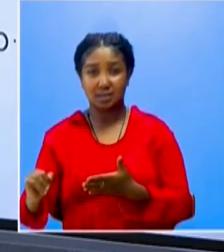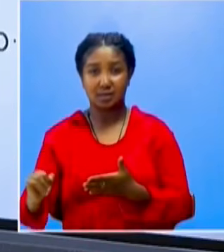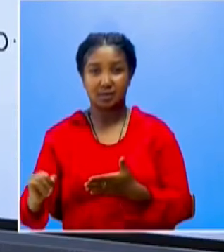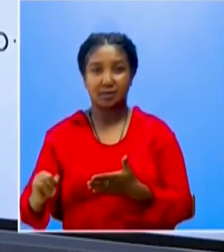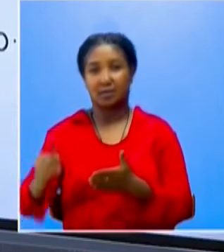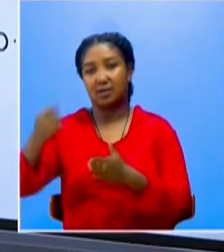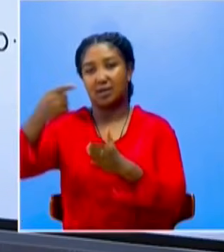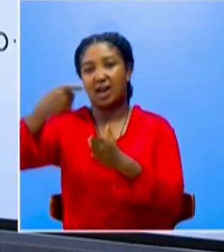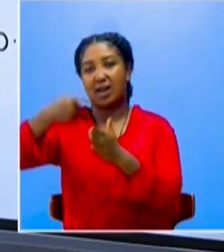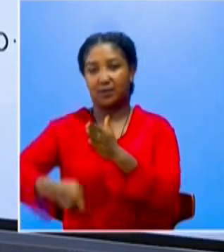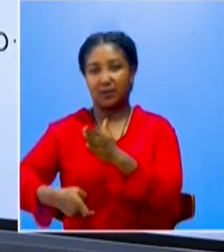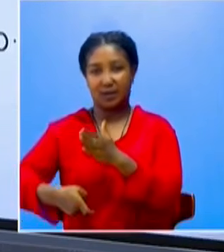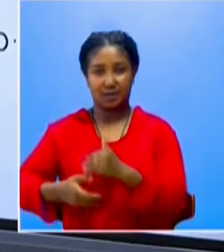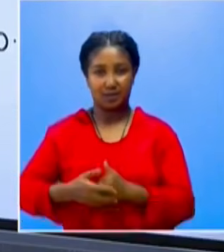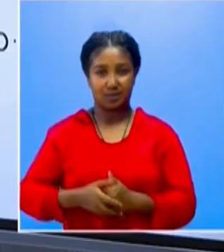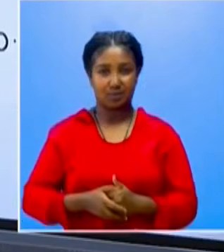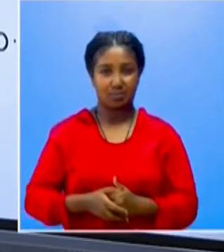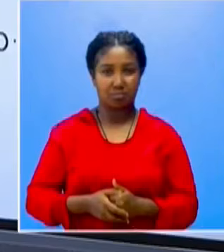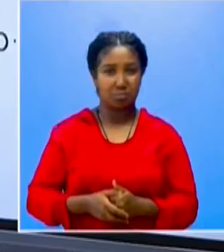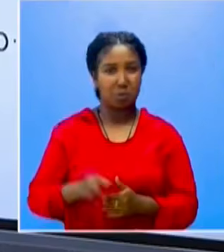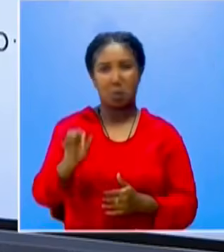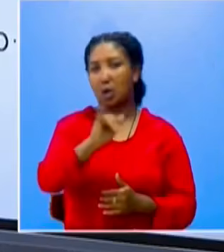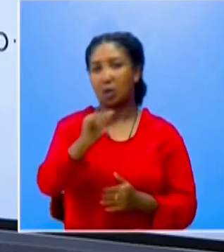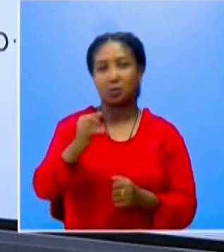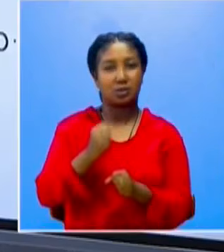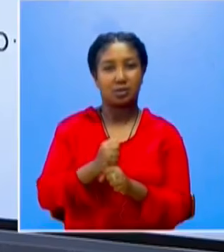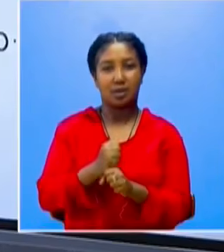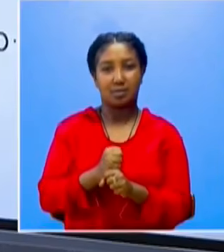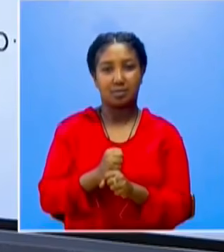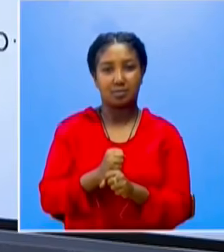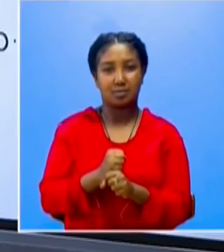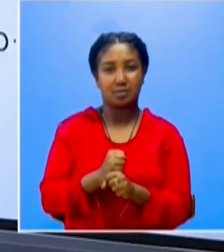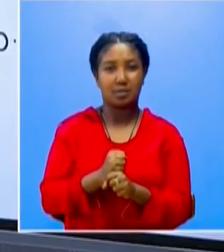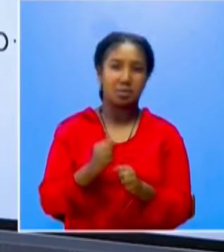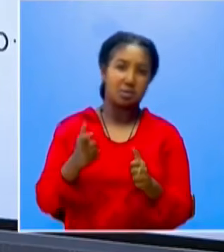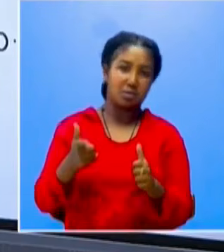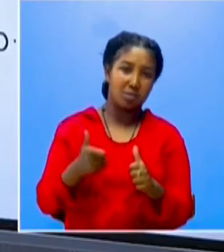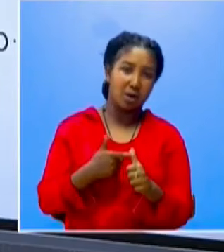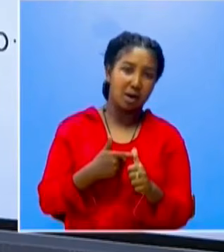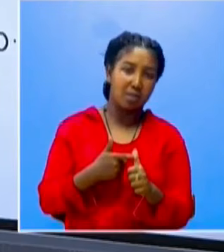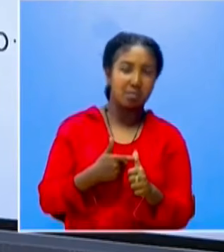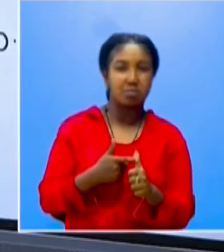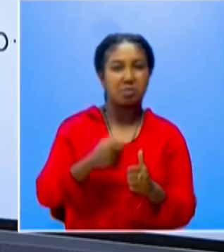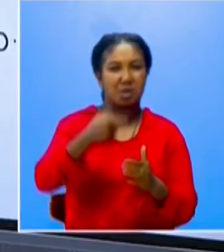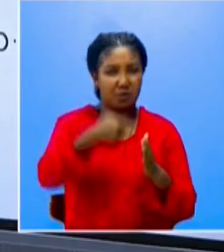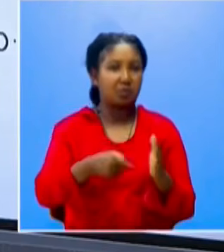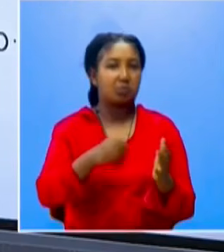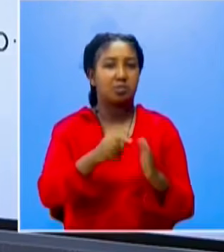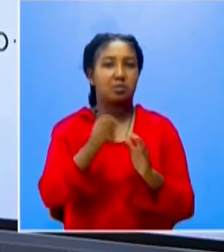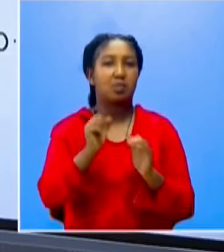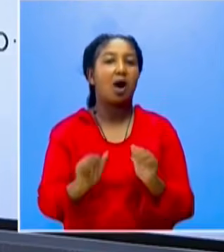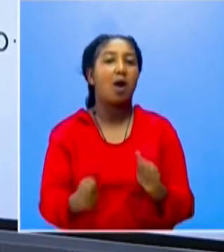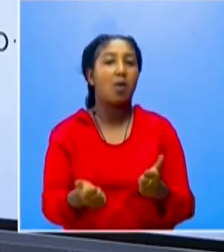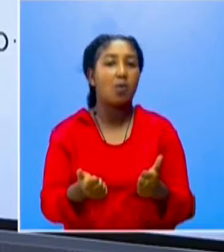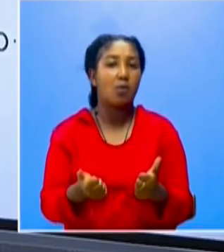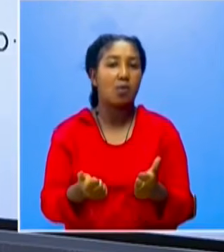is the effect. We can do the same, which means we can start with the effect. How do we